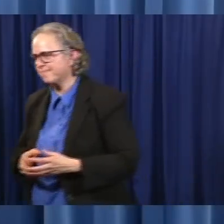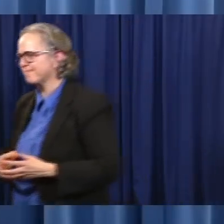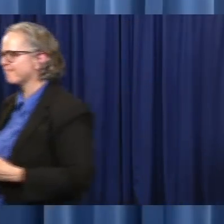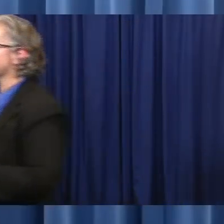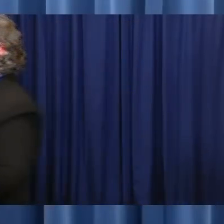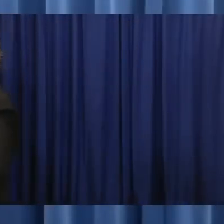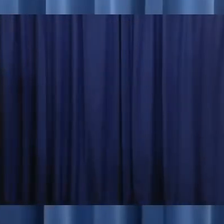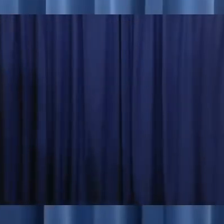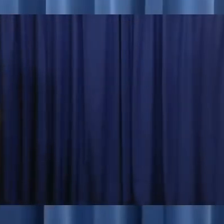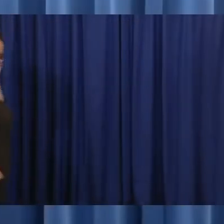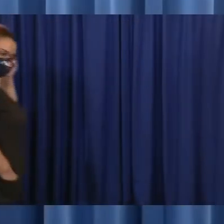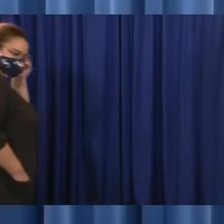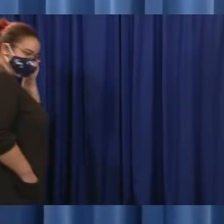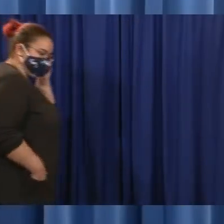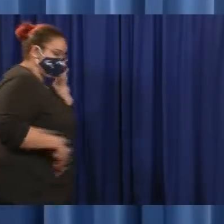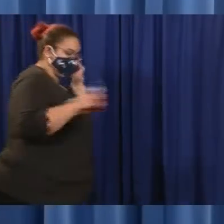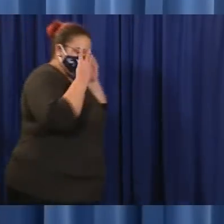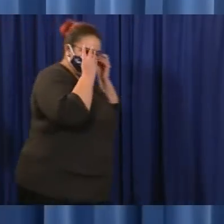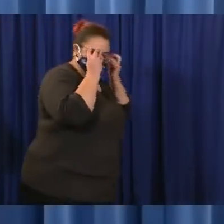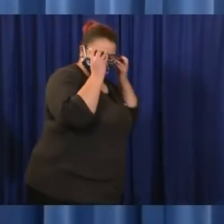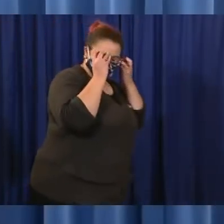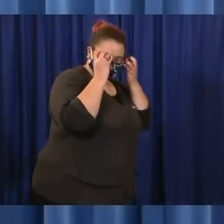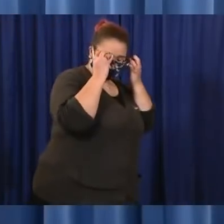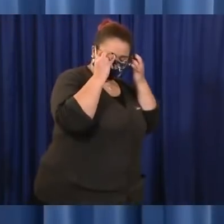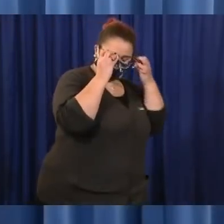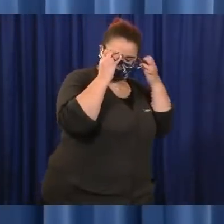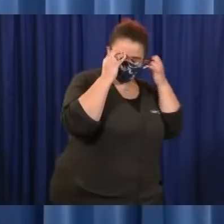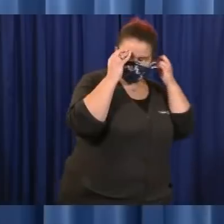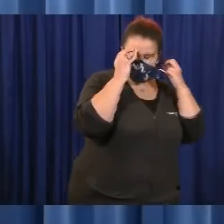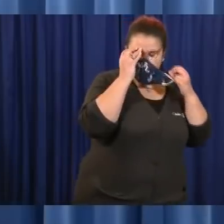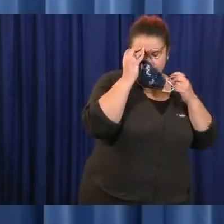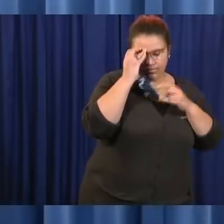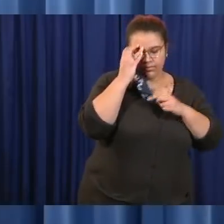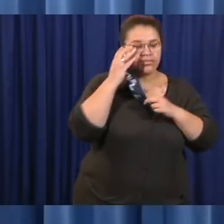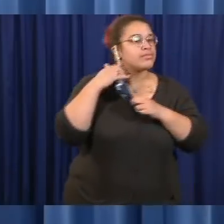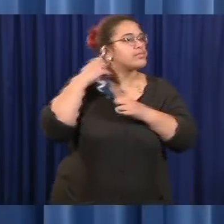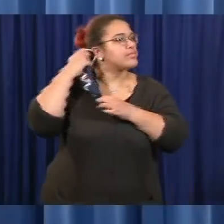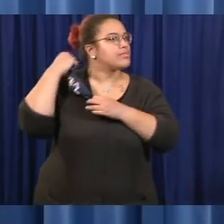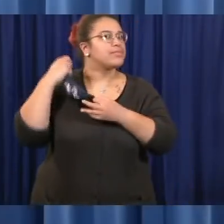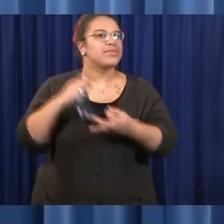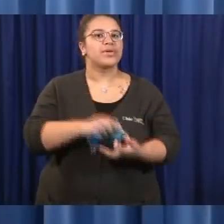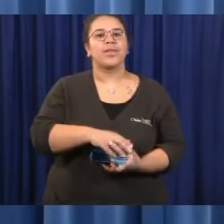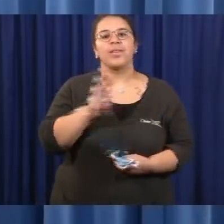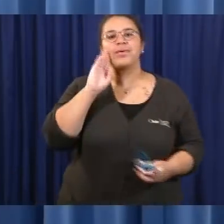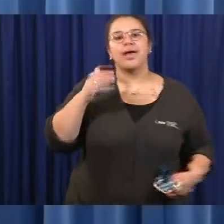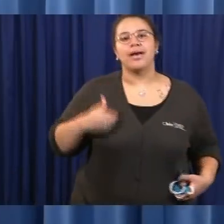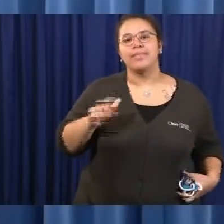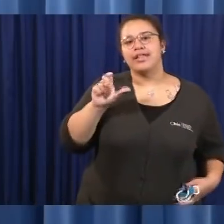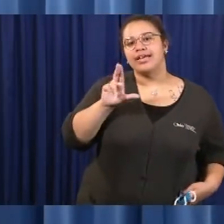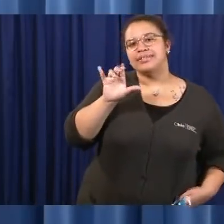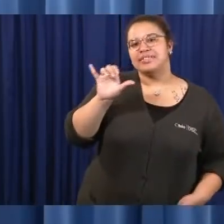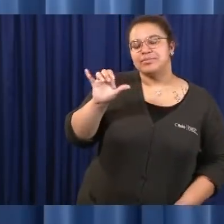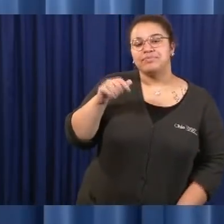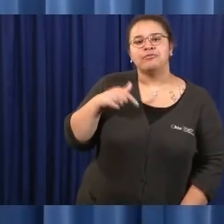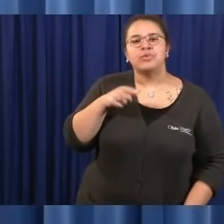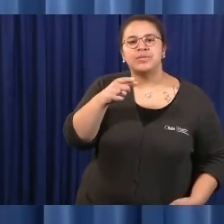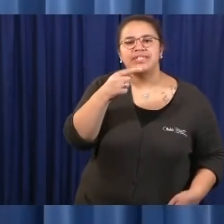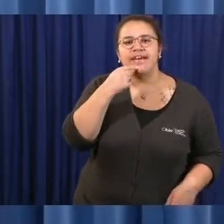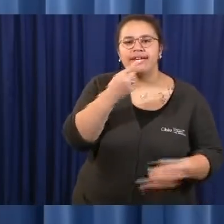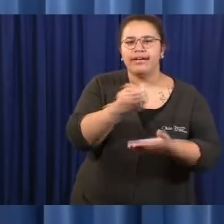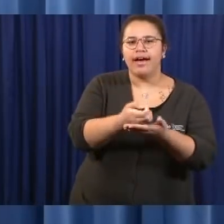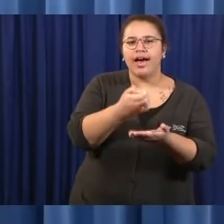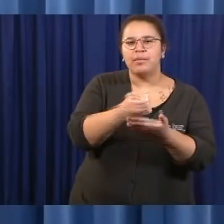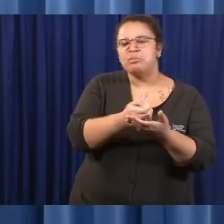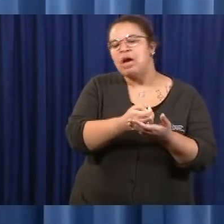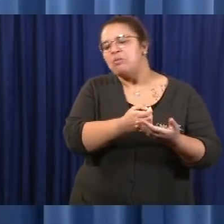Lacey Crisp from 10 TV. You said you're opening up about 80% of the economy by the end of the week. What do you say to those parents?